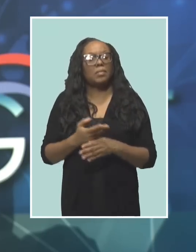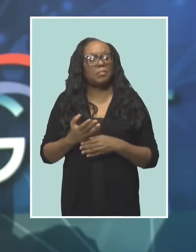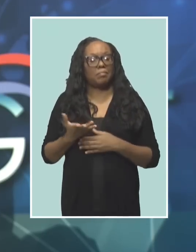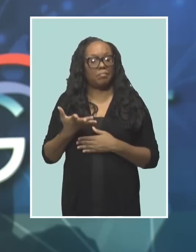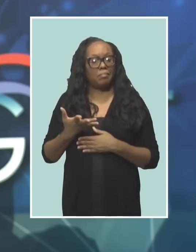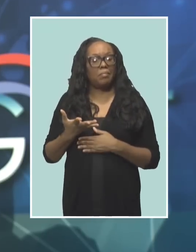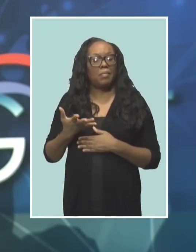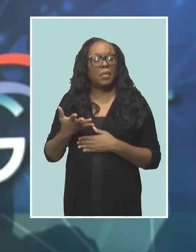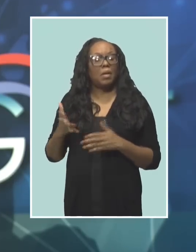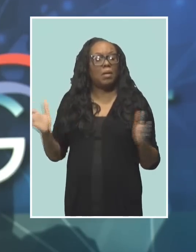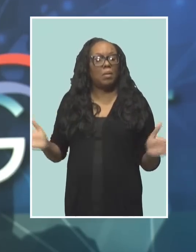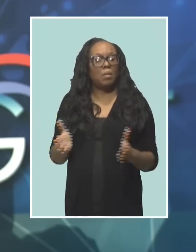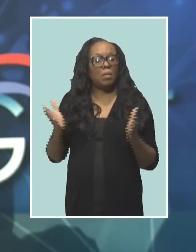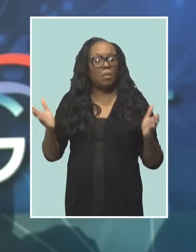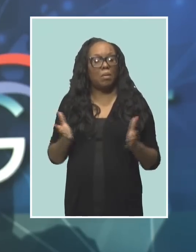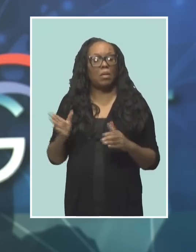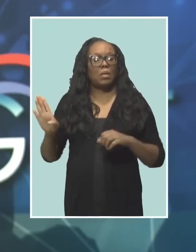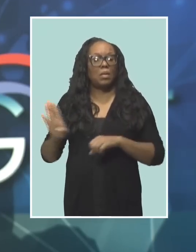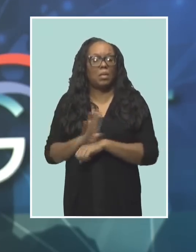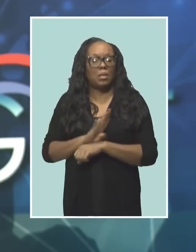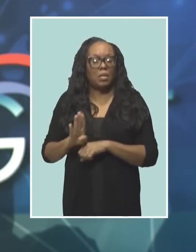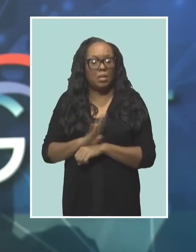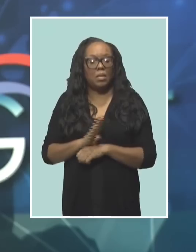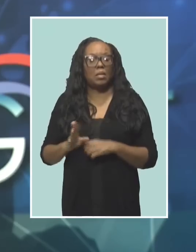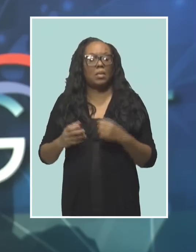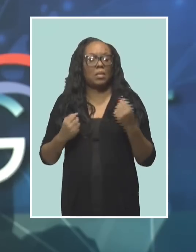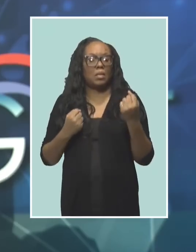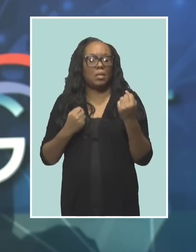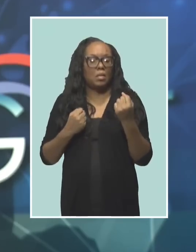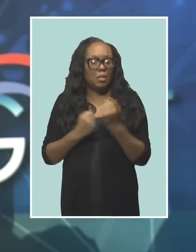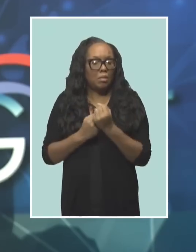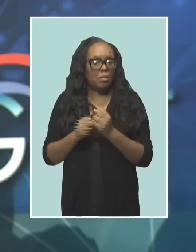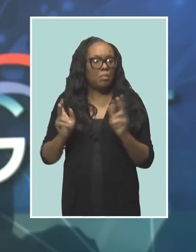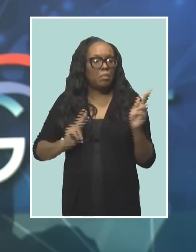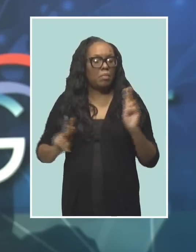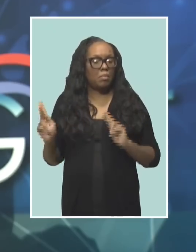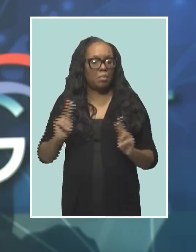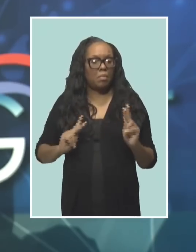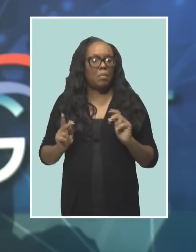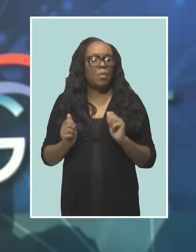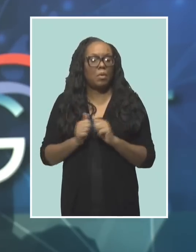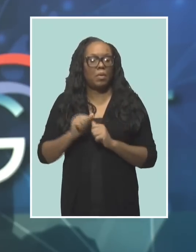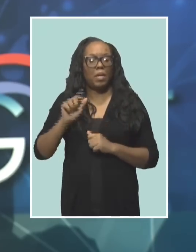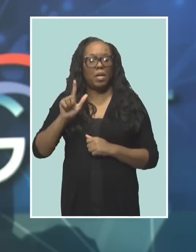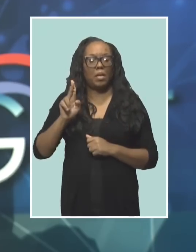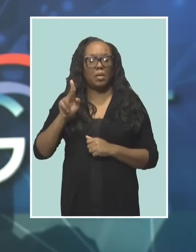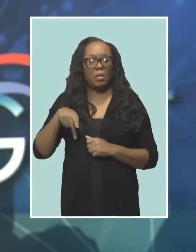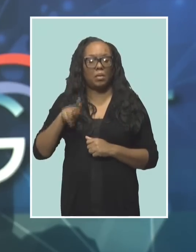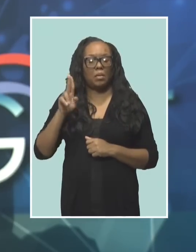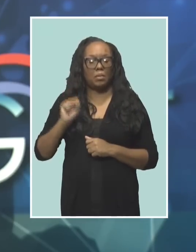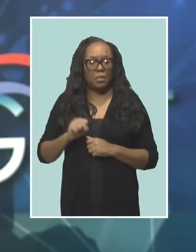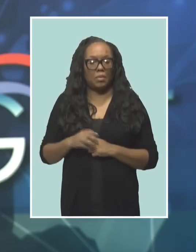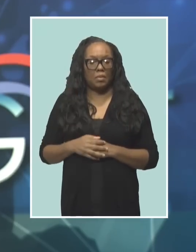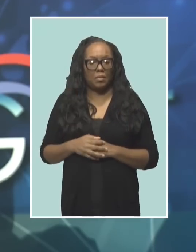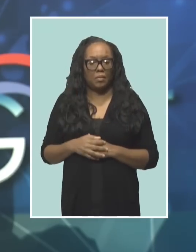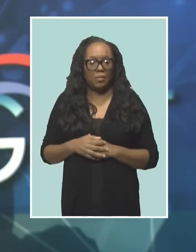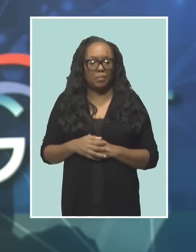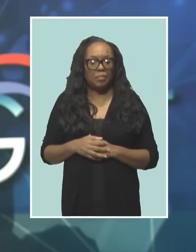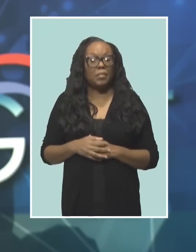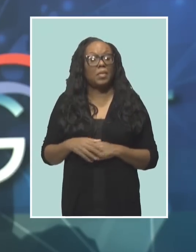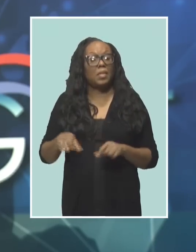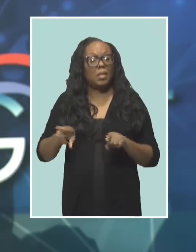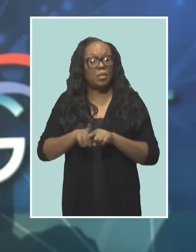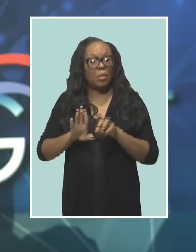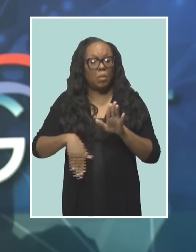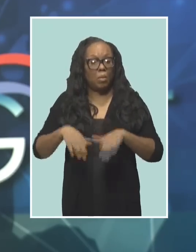Kirk Humphrey is urging corporate Barbados and other entities to support those with debilitating illnesses.